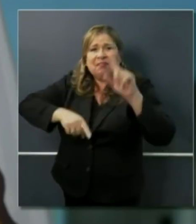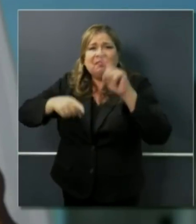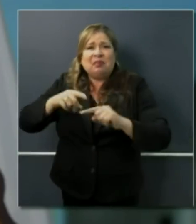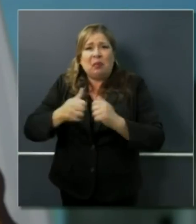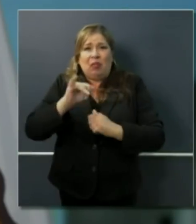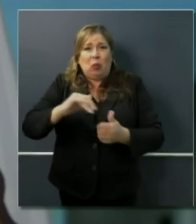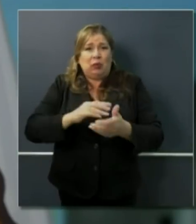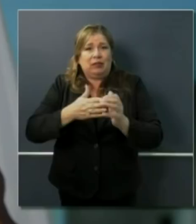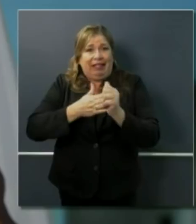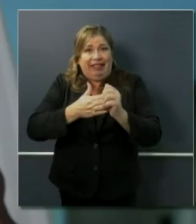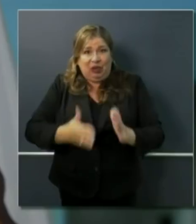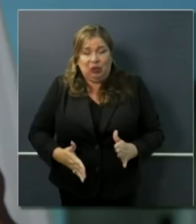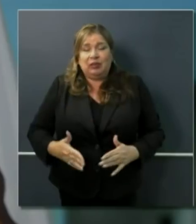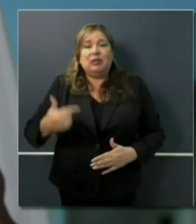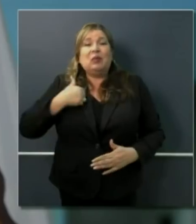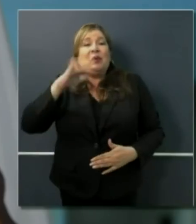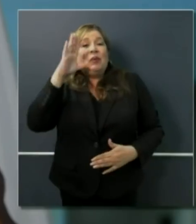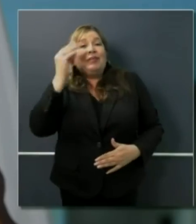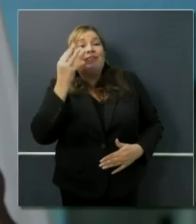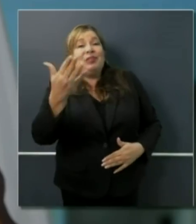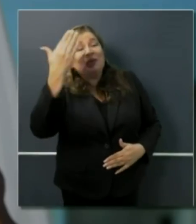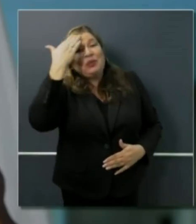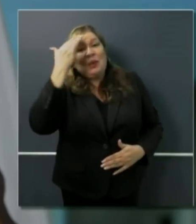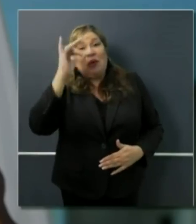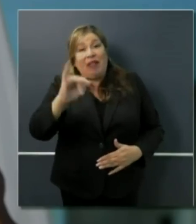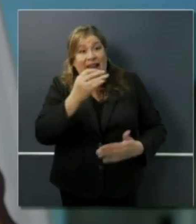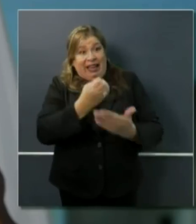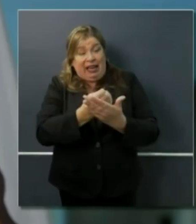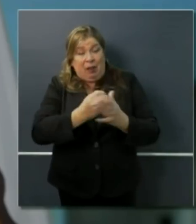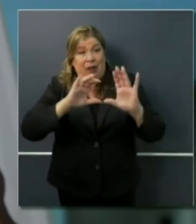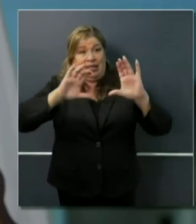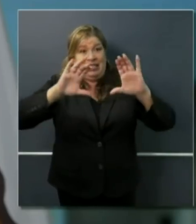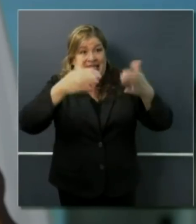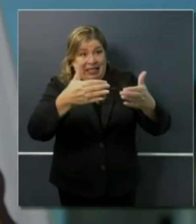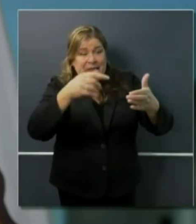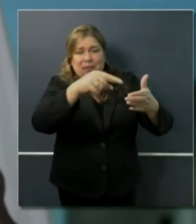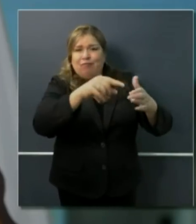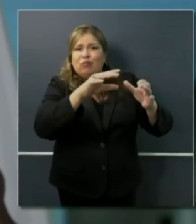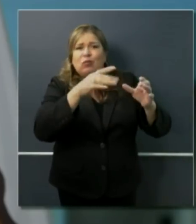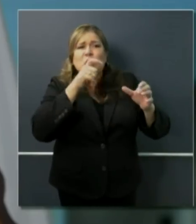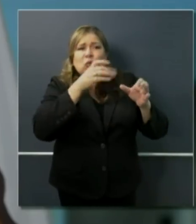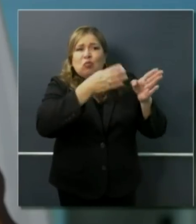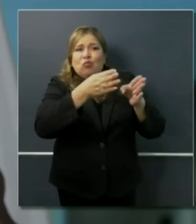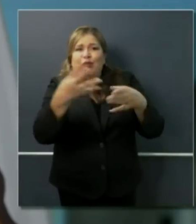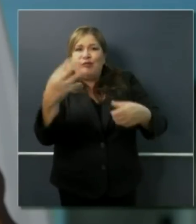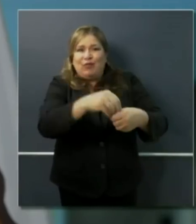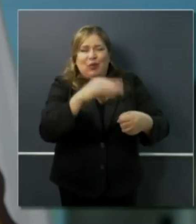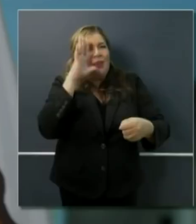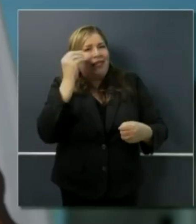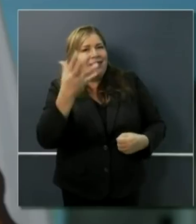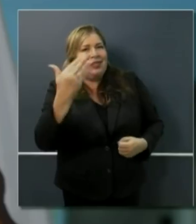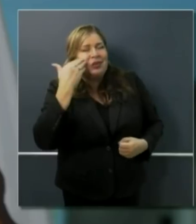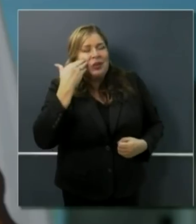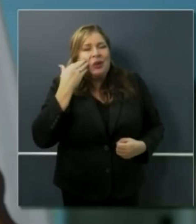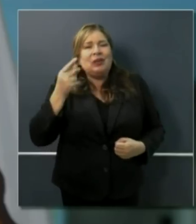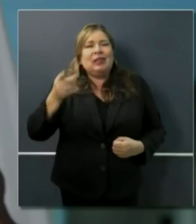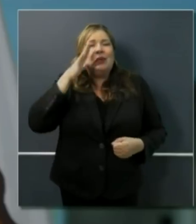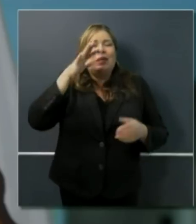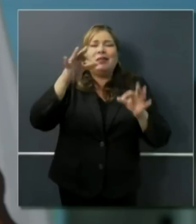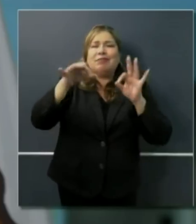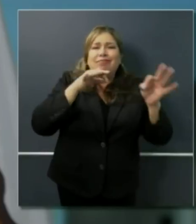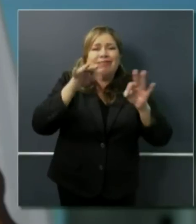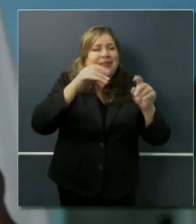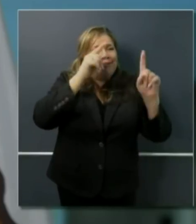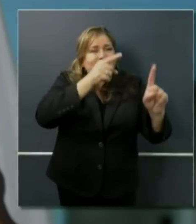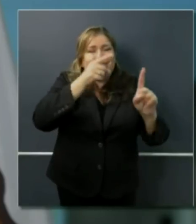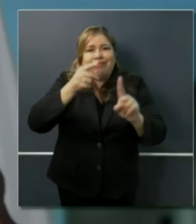make public that team, that task force, and you'll hear more about every sector of our economy, how we're